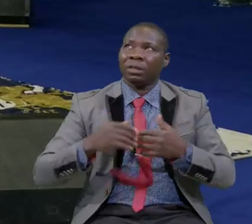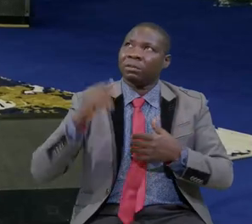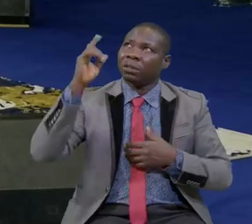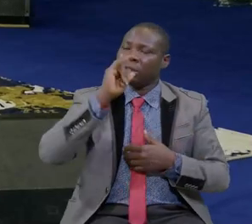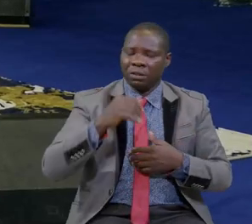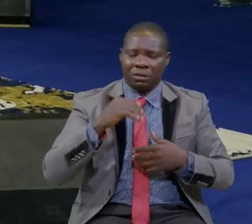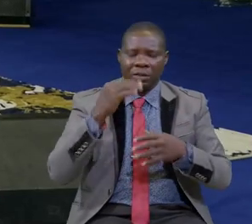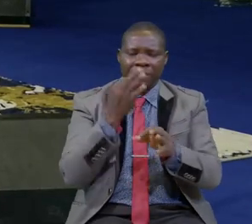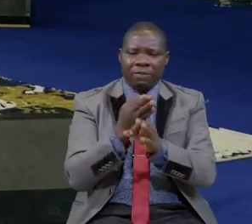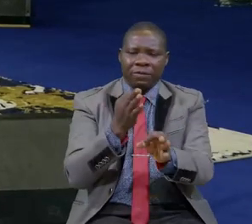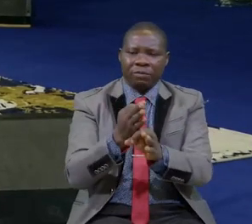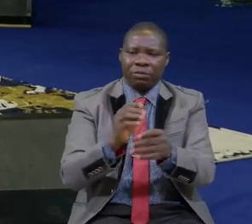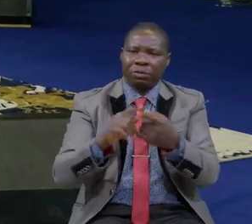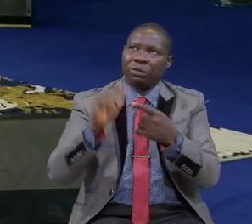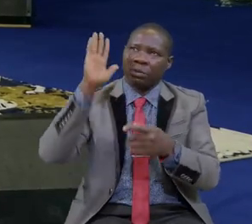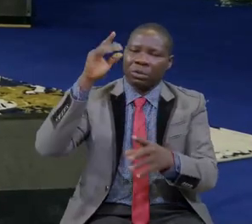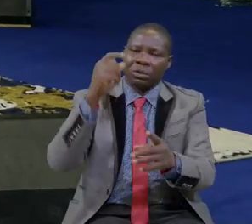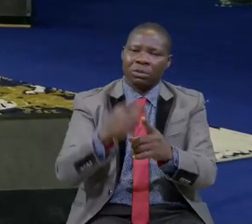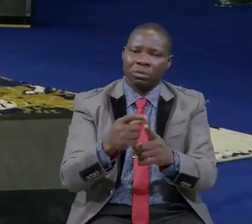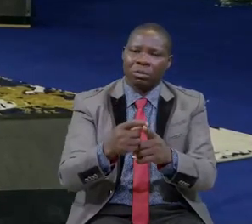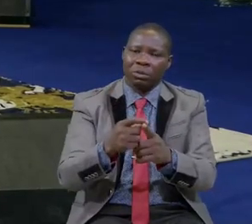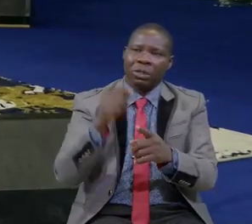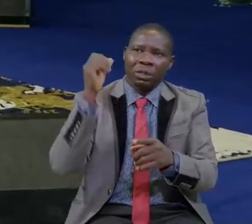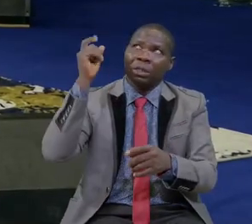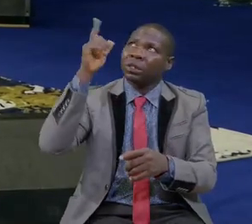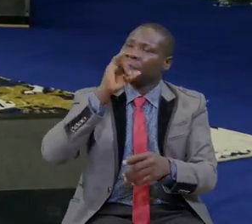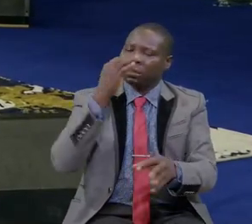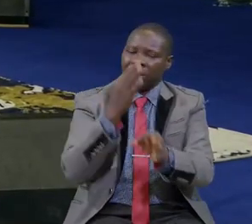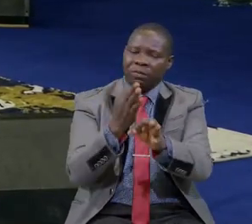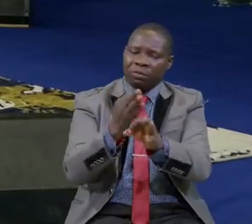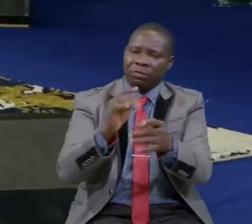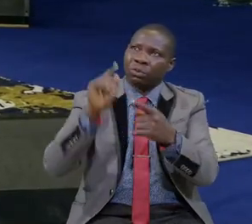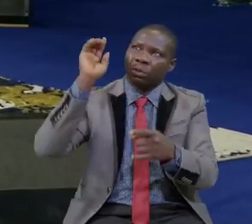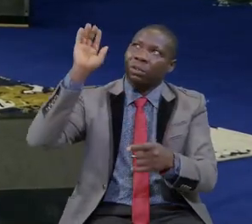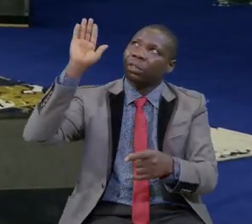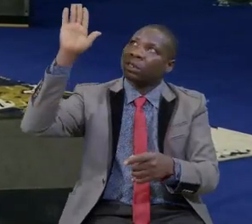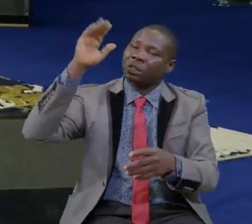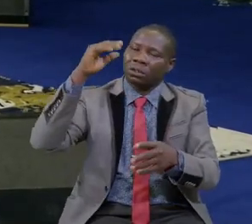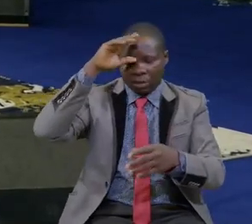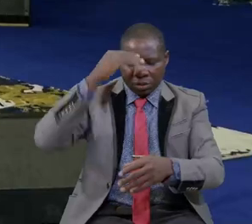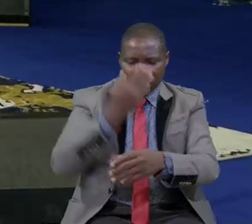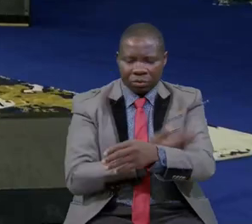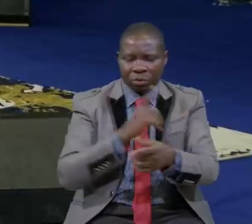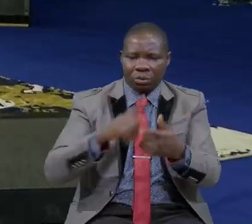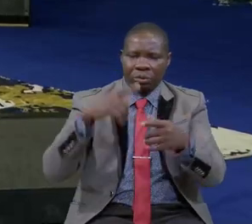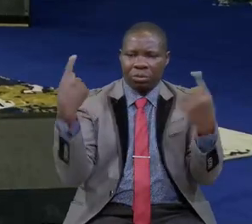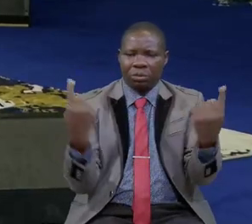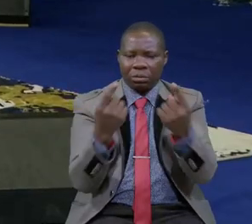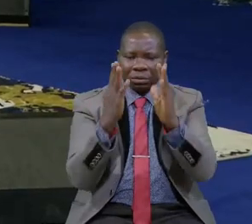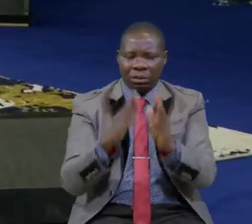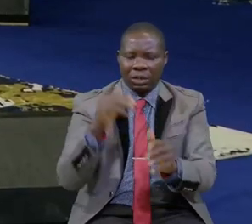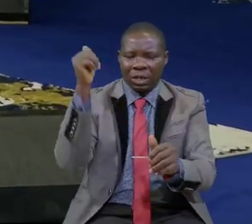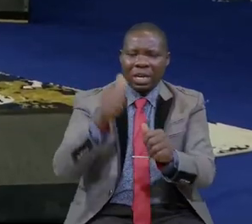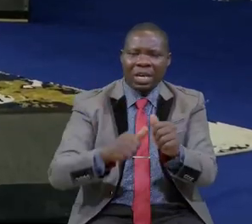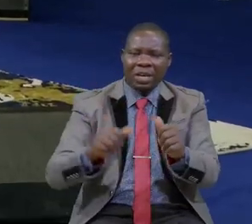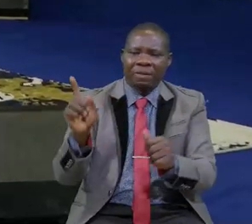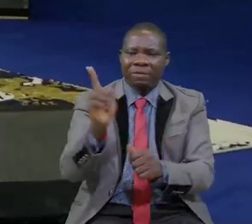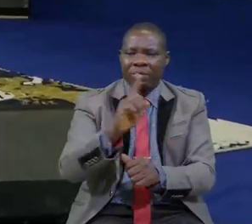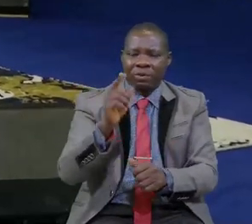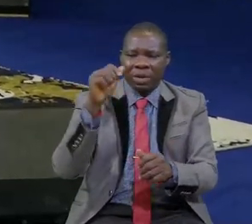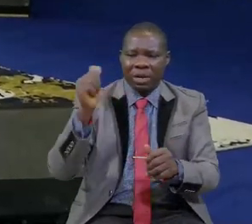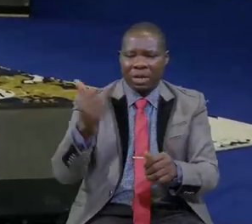He's faithful to his son. He's faithful to the sinner anywhere, everywhere in the world.